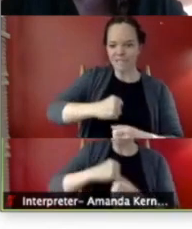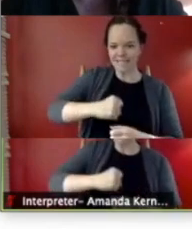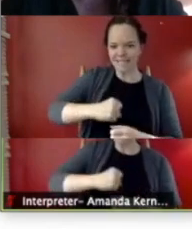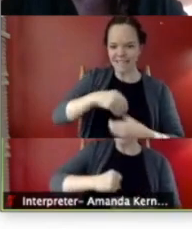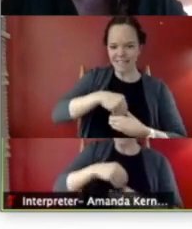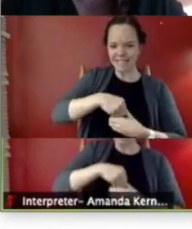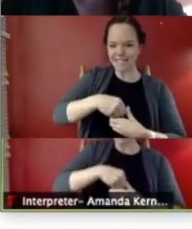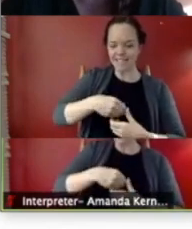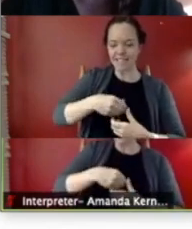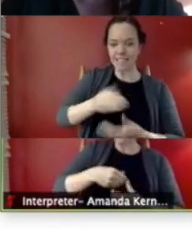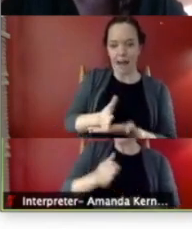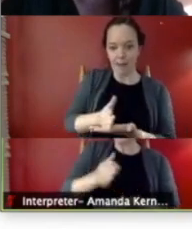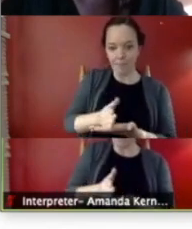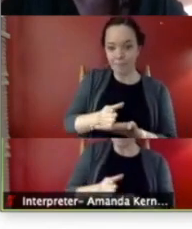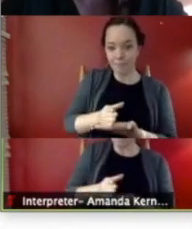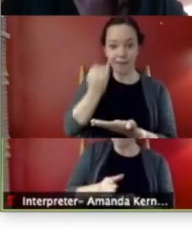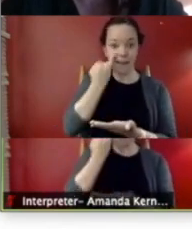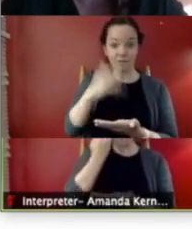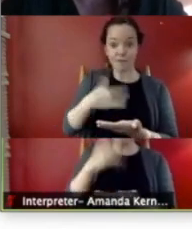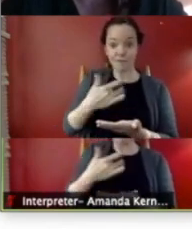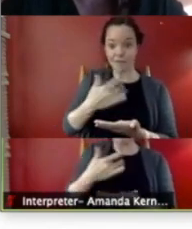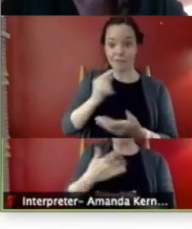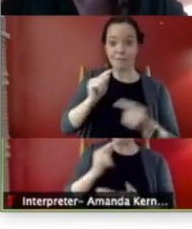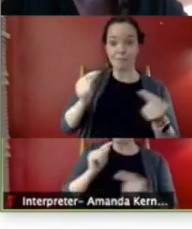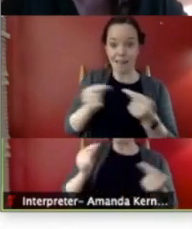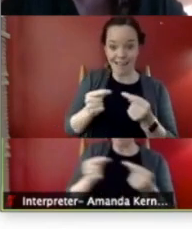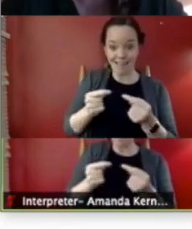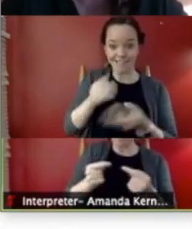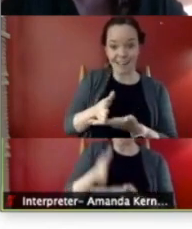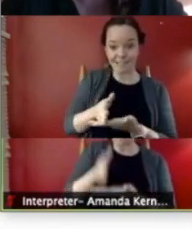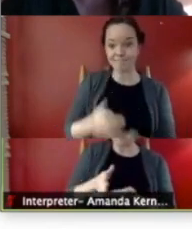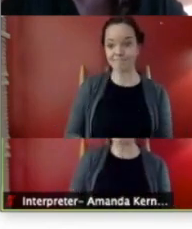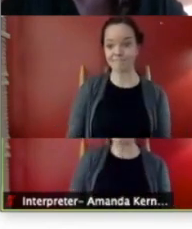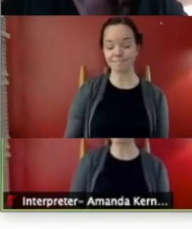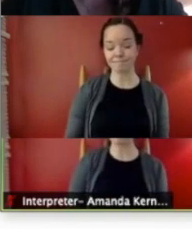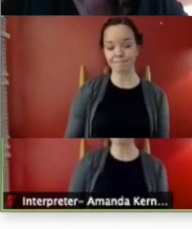was painful. Next slide.